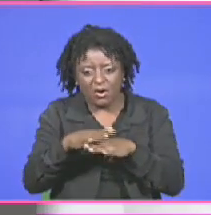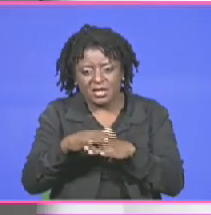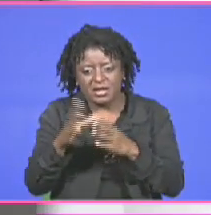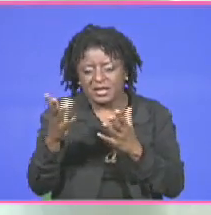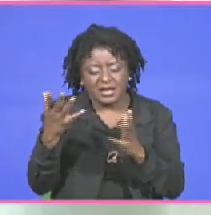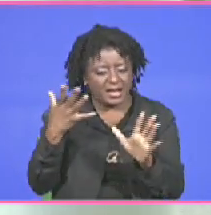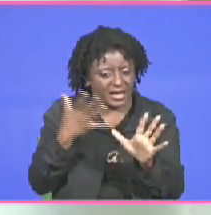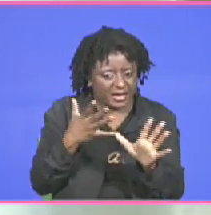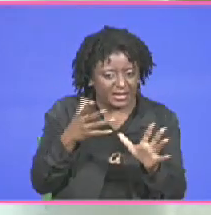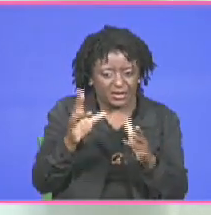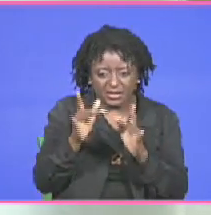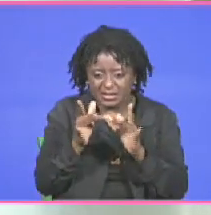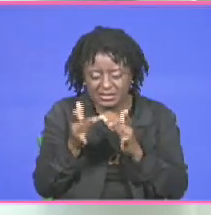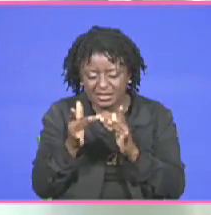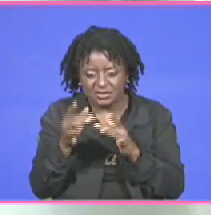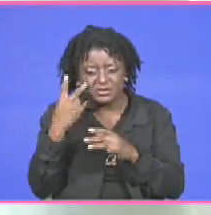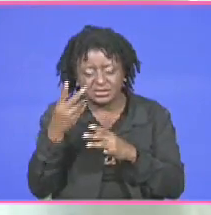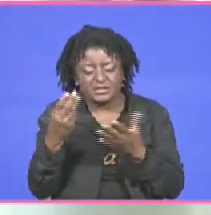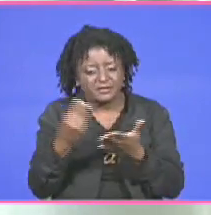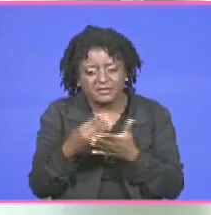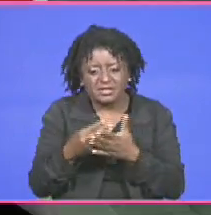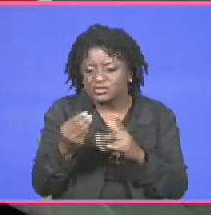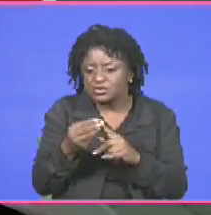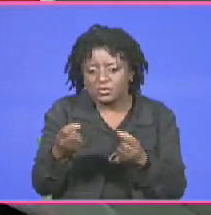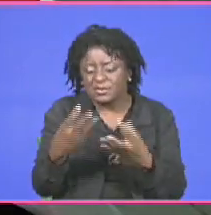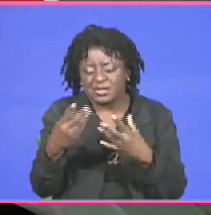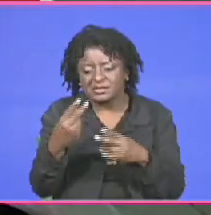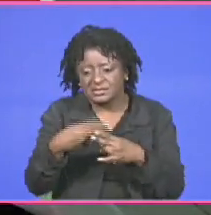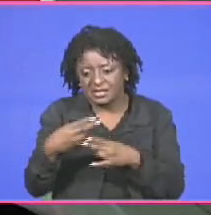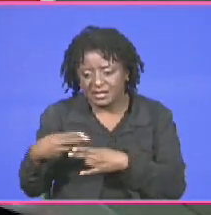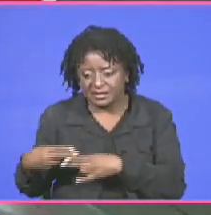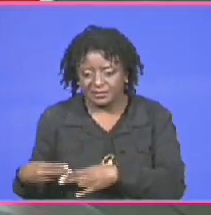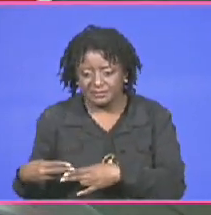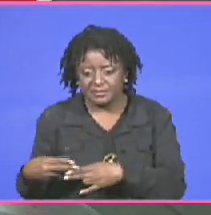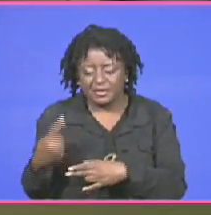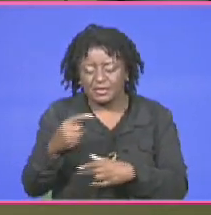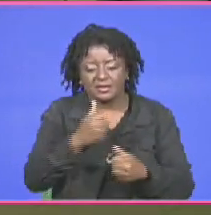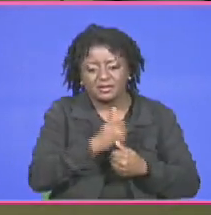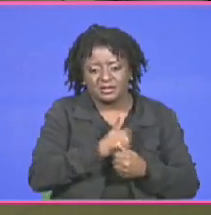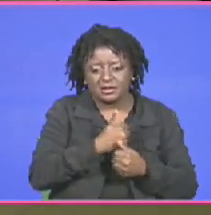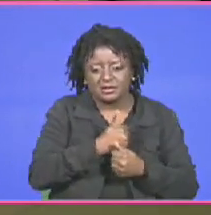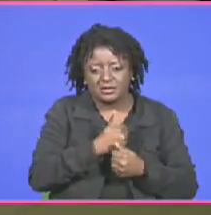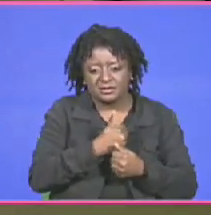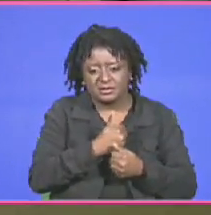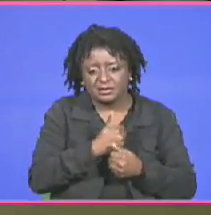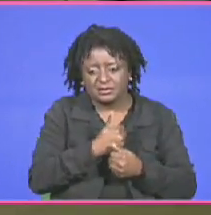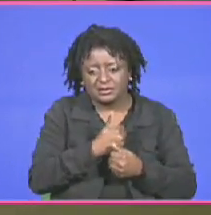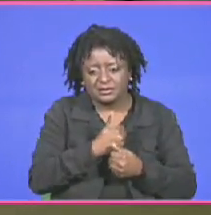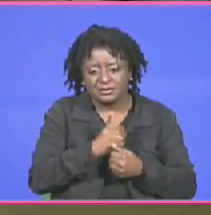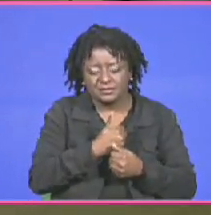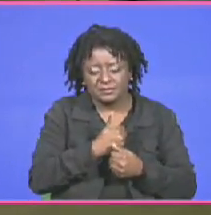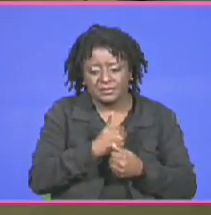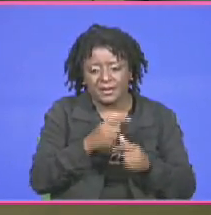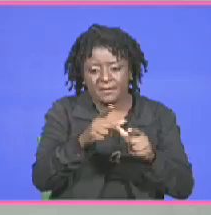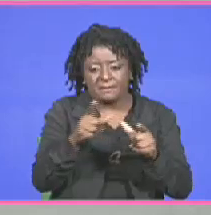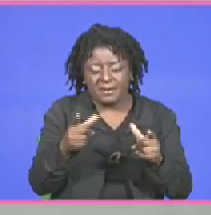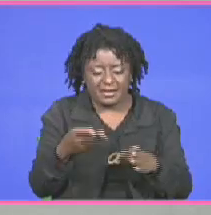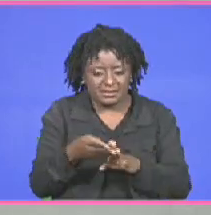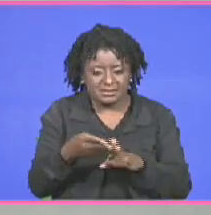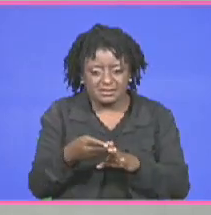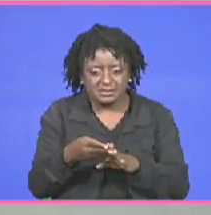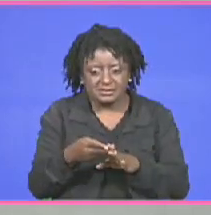numerous to name. Canadian banks are dictating to the Bahamian banks about escalating the fees. That is